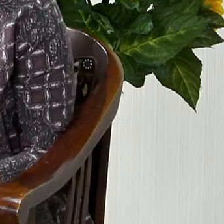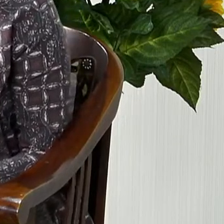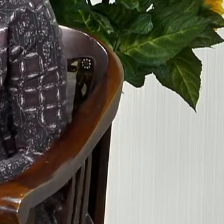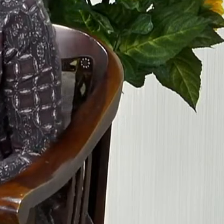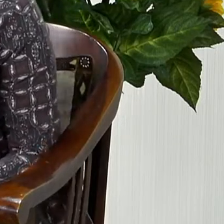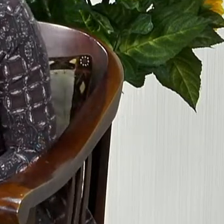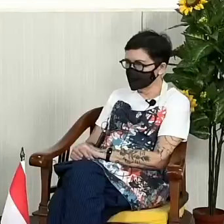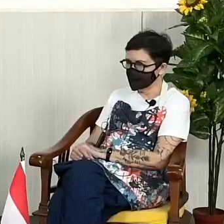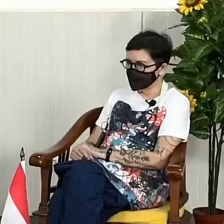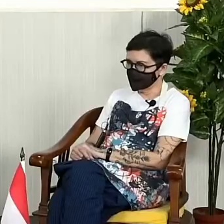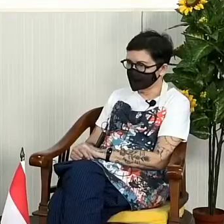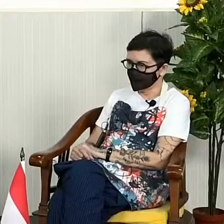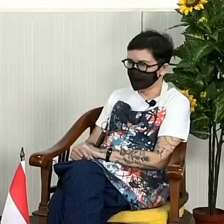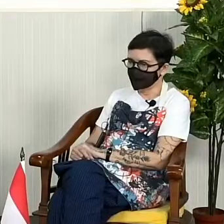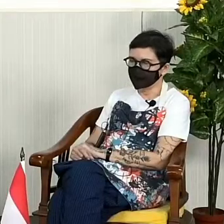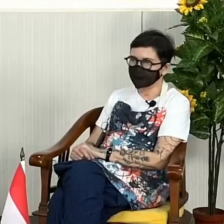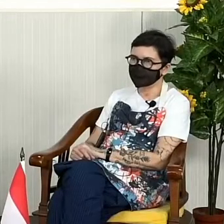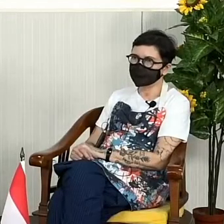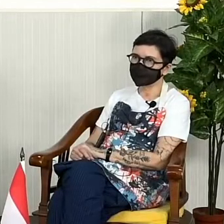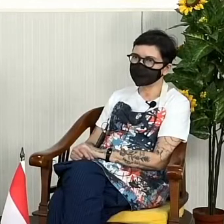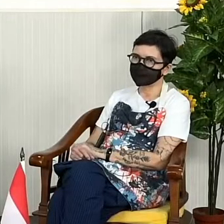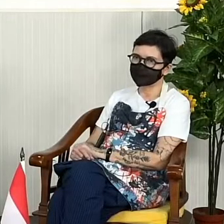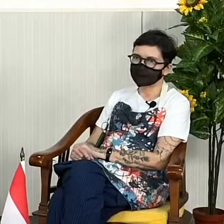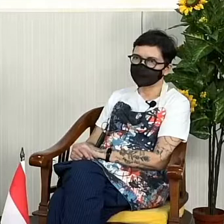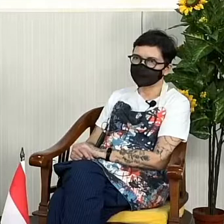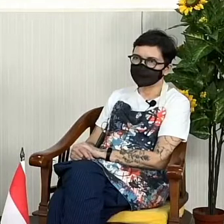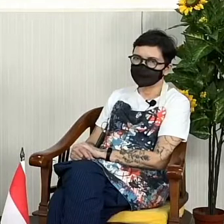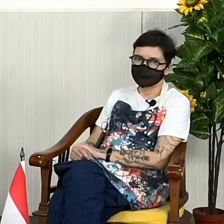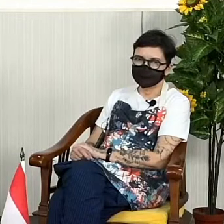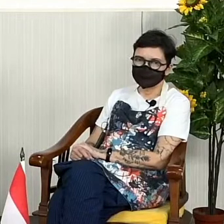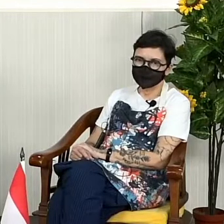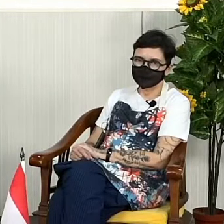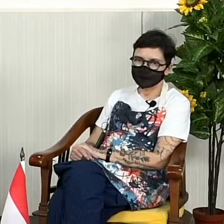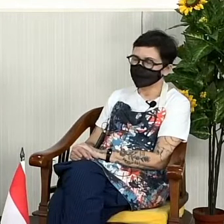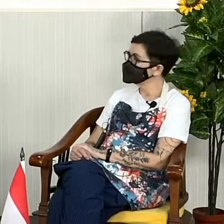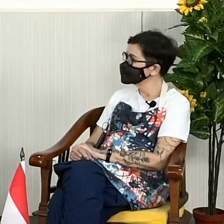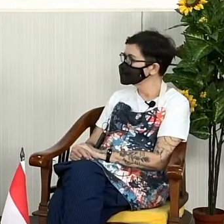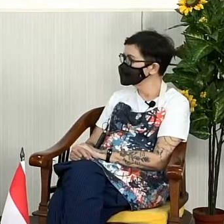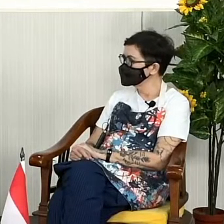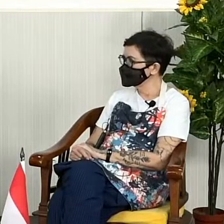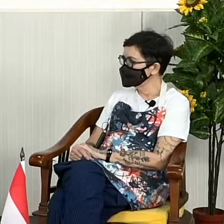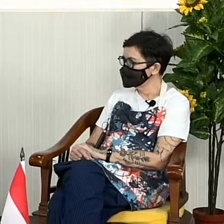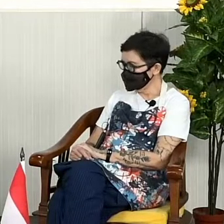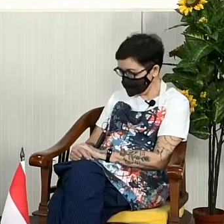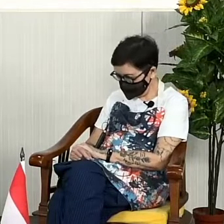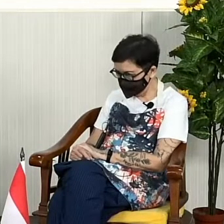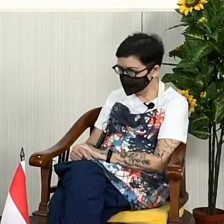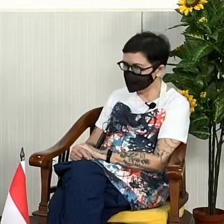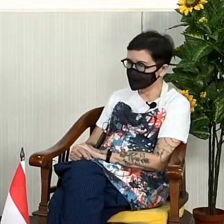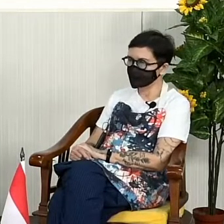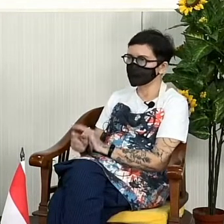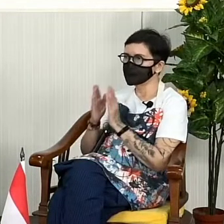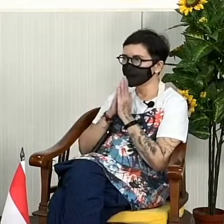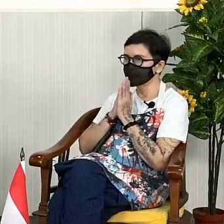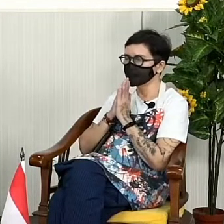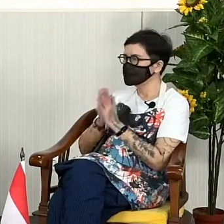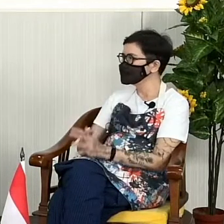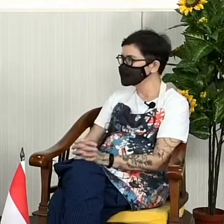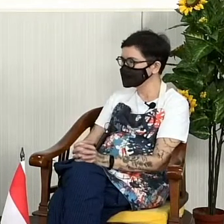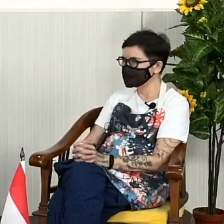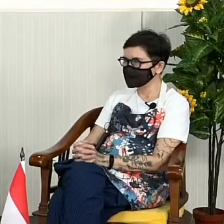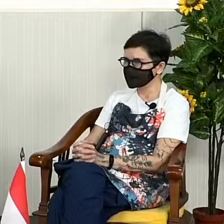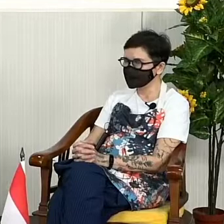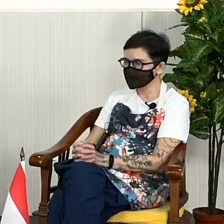Okay. Yeah. Thank you. No problem. Okay. Very nice, Ibu Janti. Thank you very much. You have shared something most